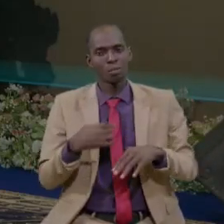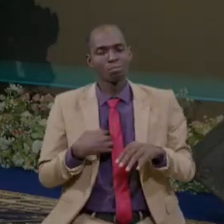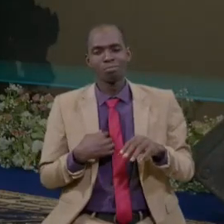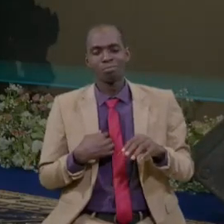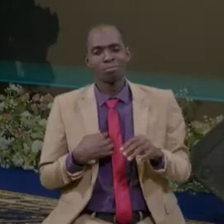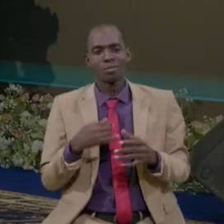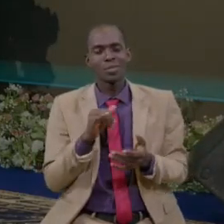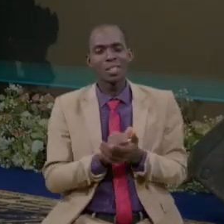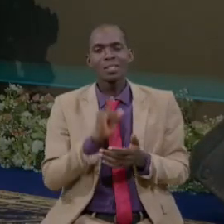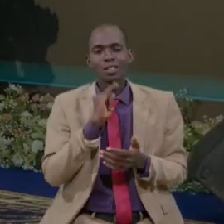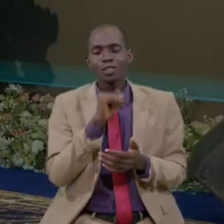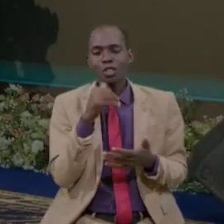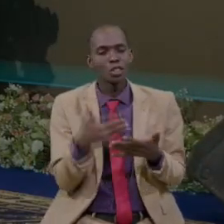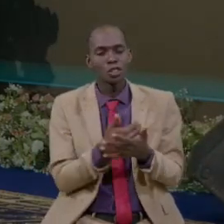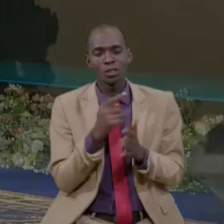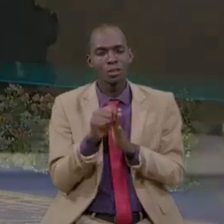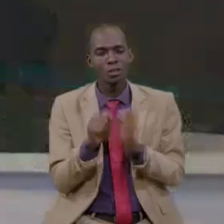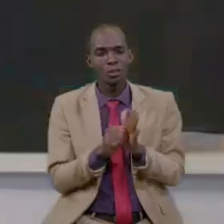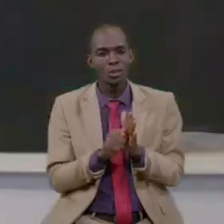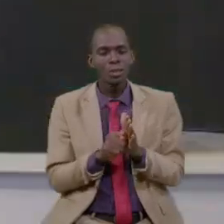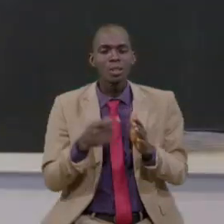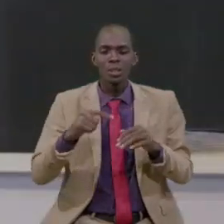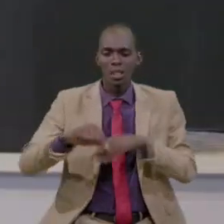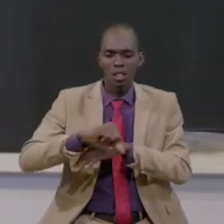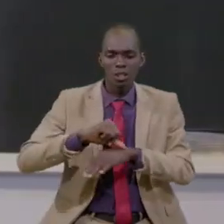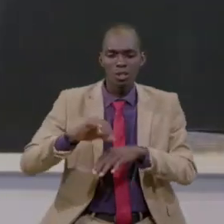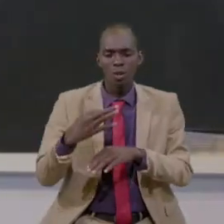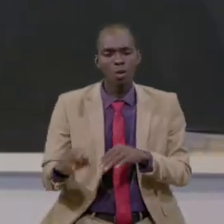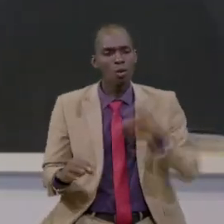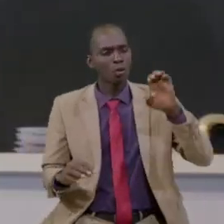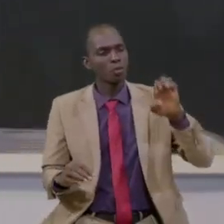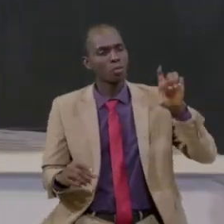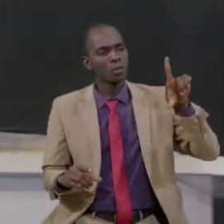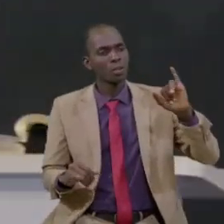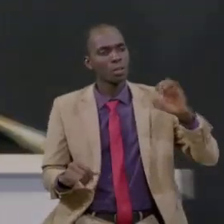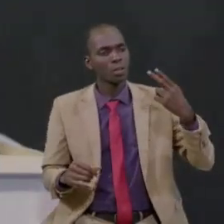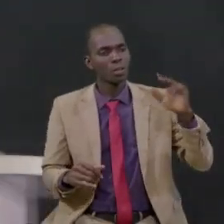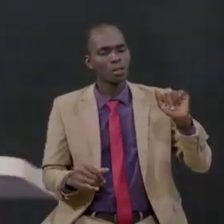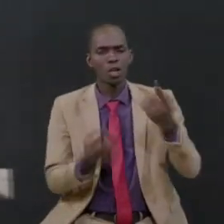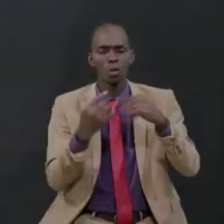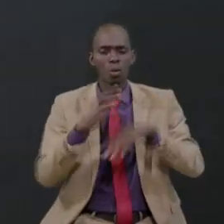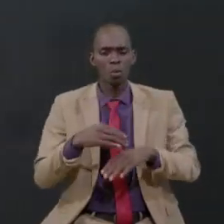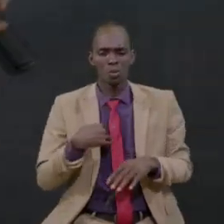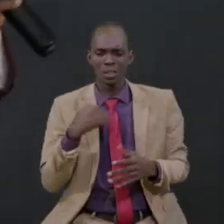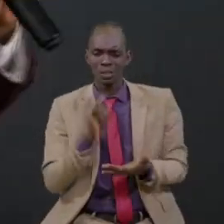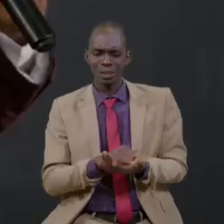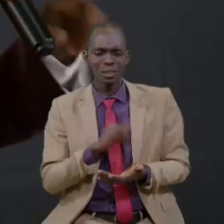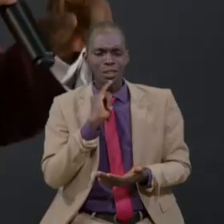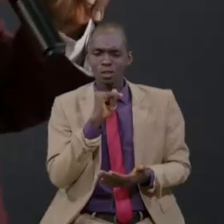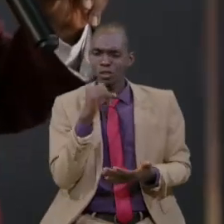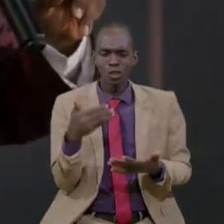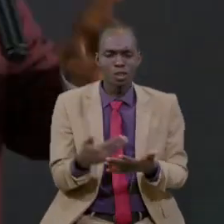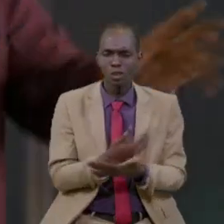of Elisha, come on me. That's not New Testament anointing. The anointing of Moses